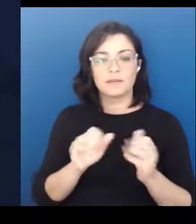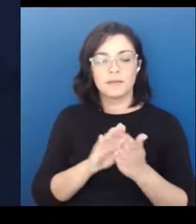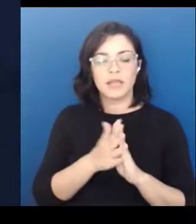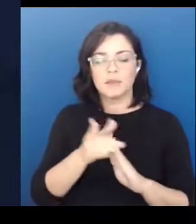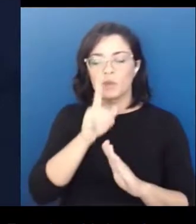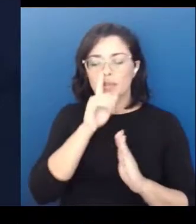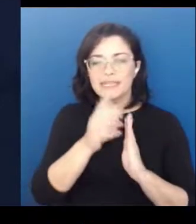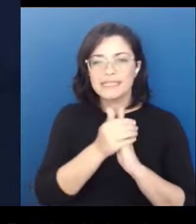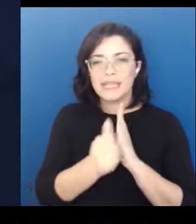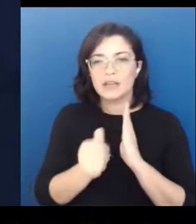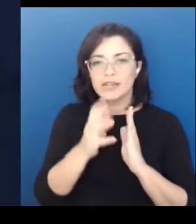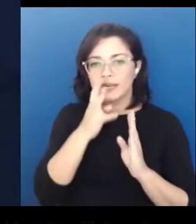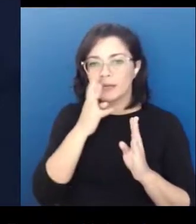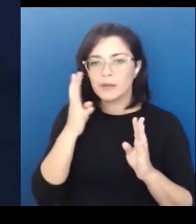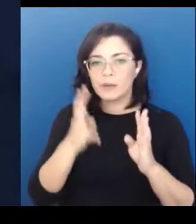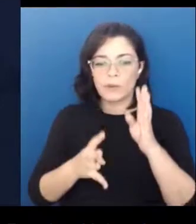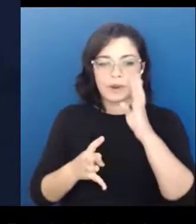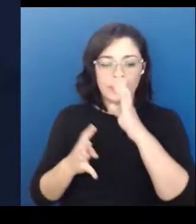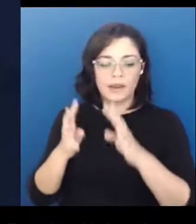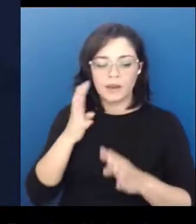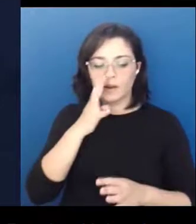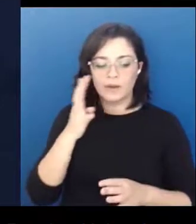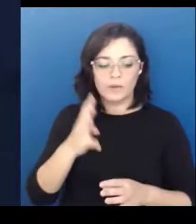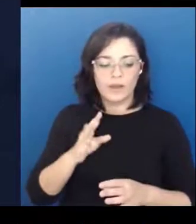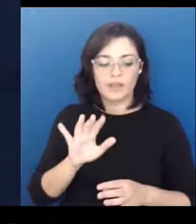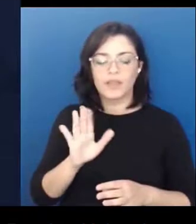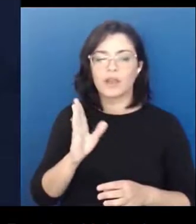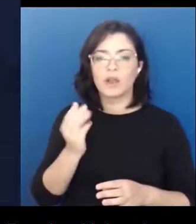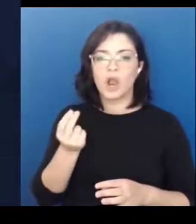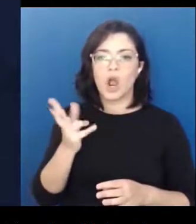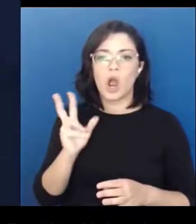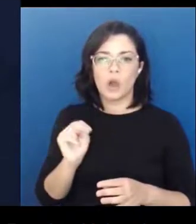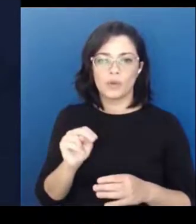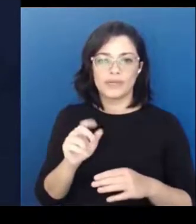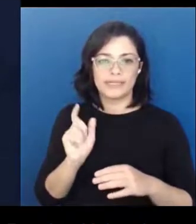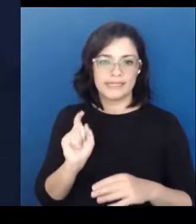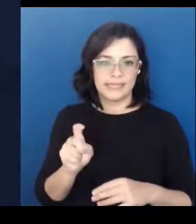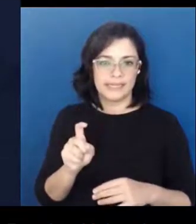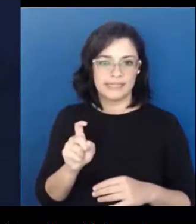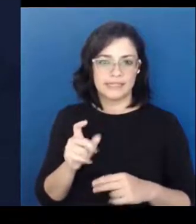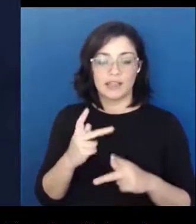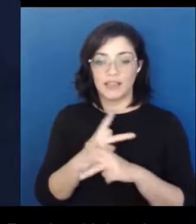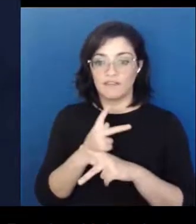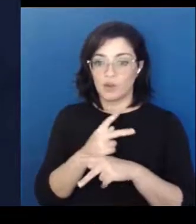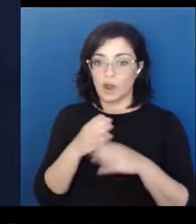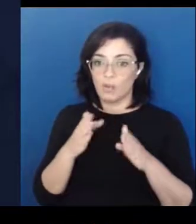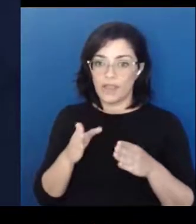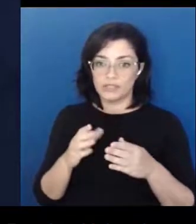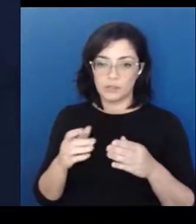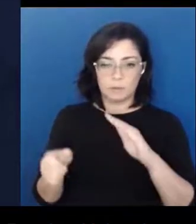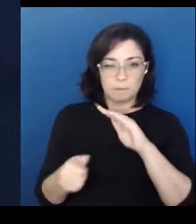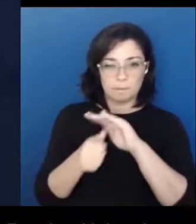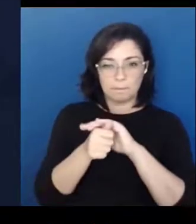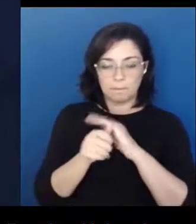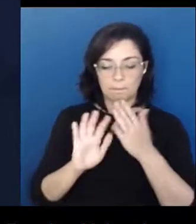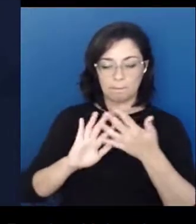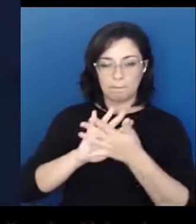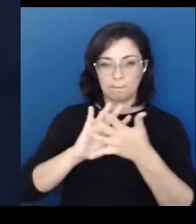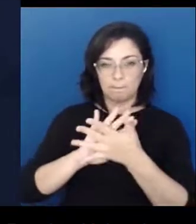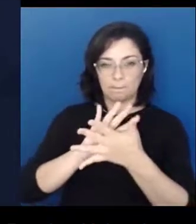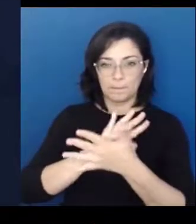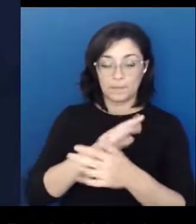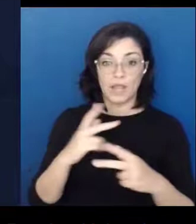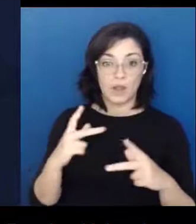needs. They devise ways to hide their condition. And worst of all, they meekly put up